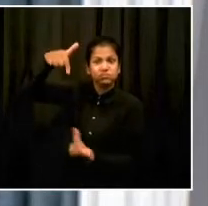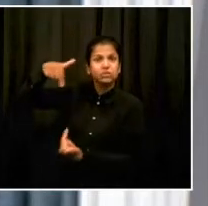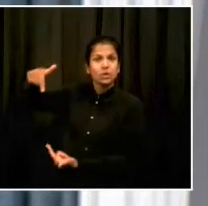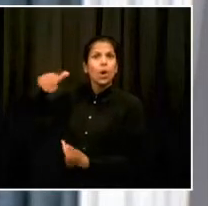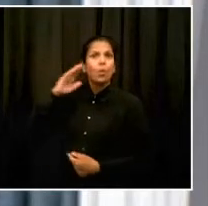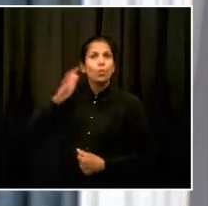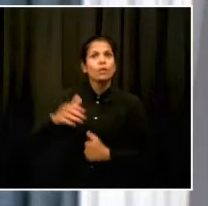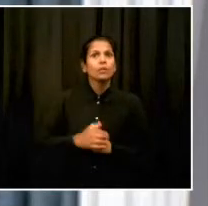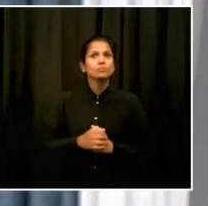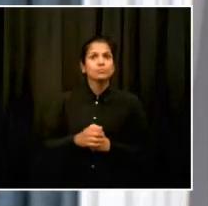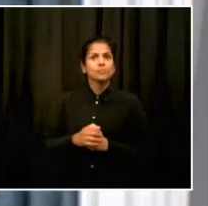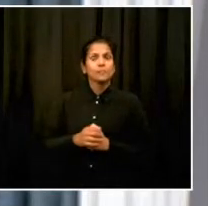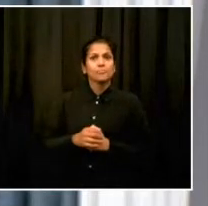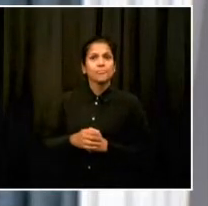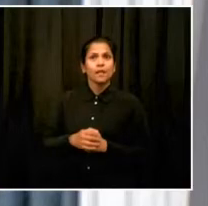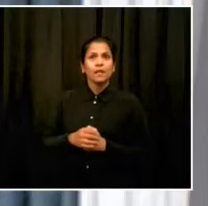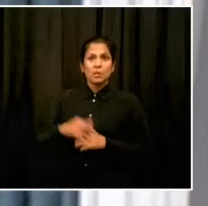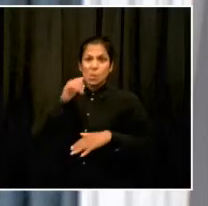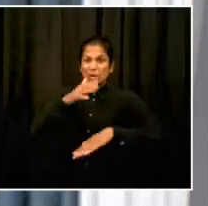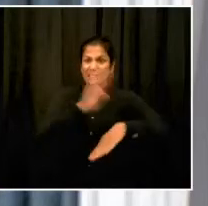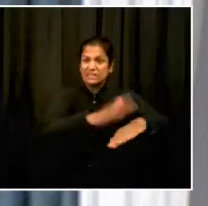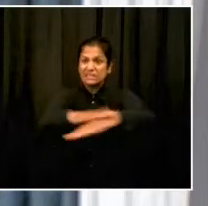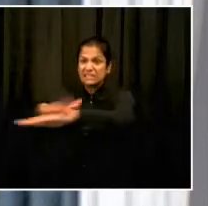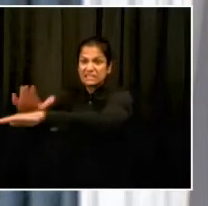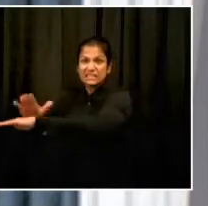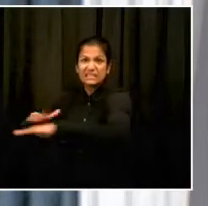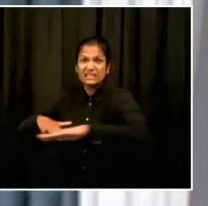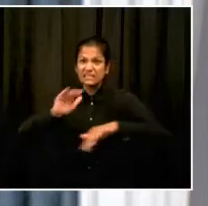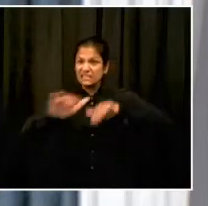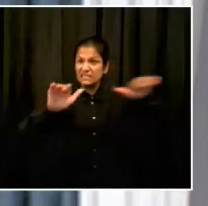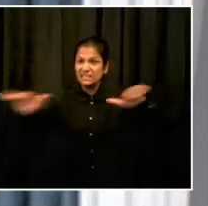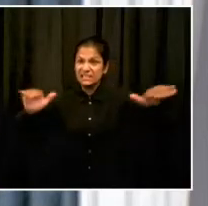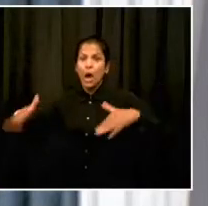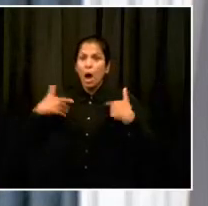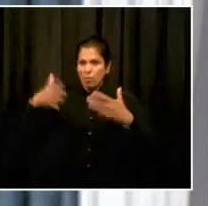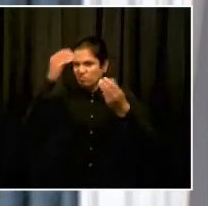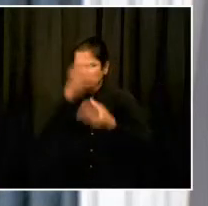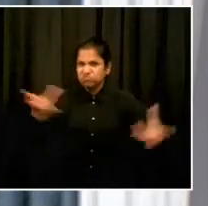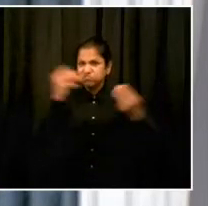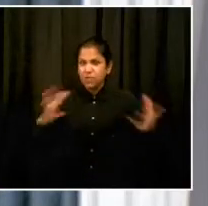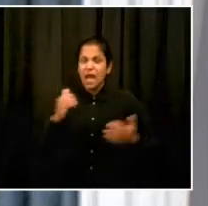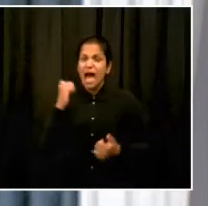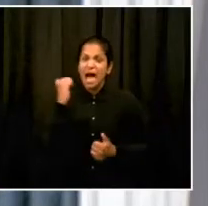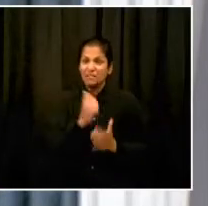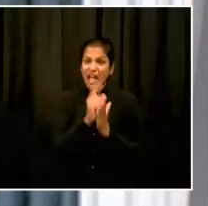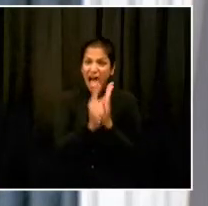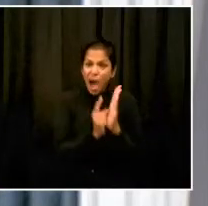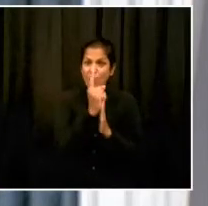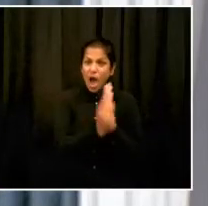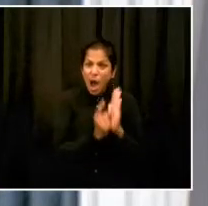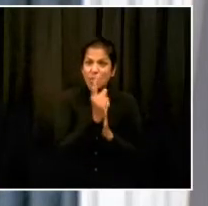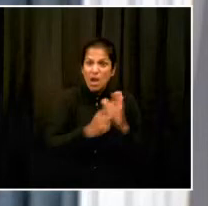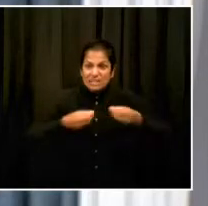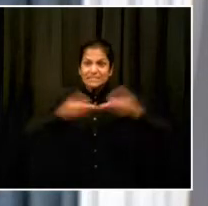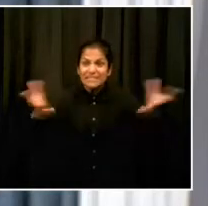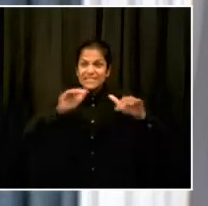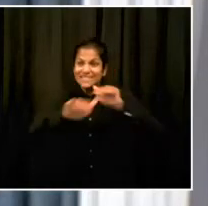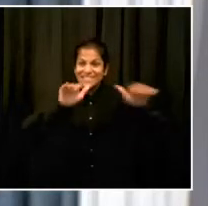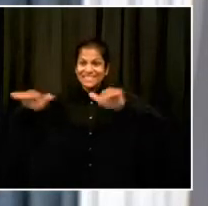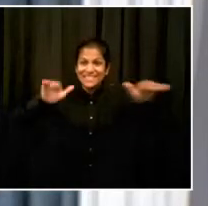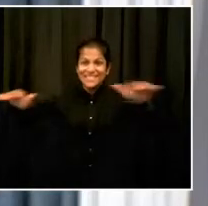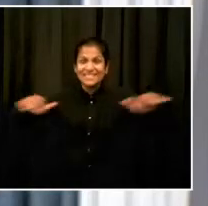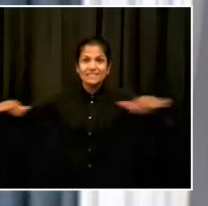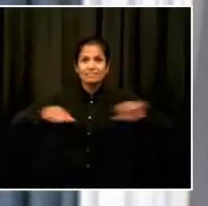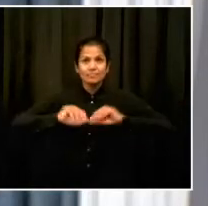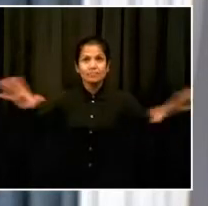City anywhere starting from 11 a.m. through that 4 p.m. watch. I want to remind New Yorkers that a tornado warning means that a tornado